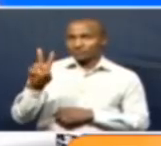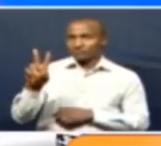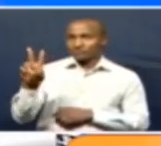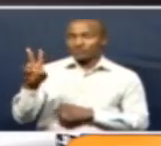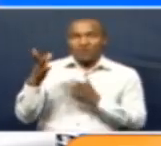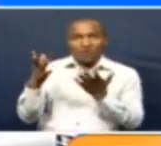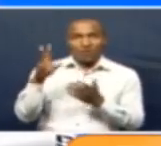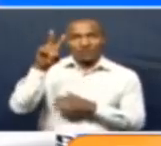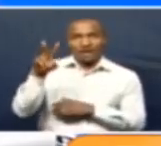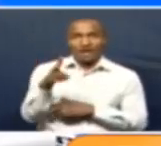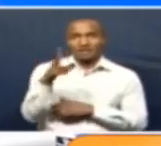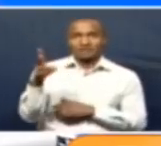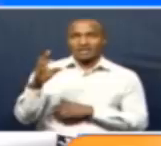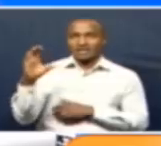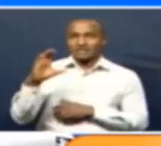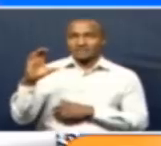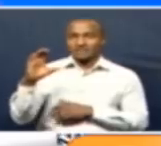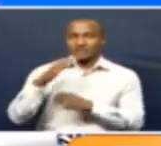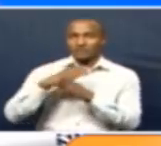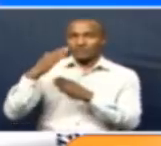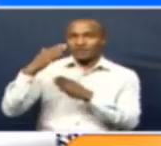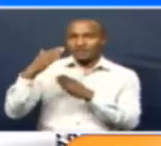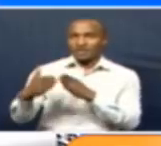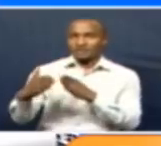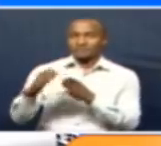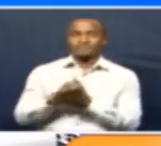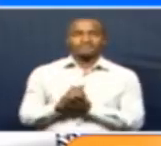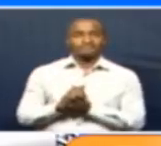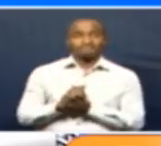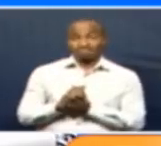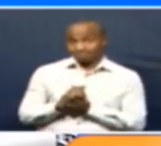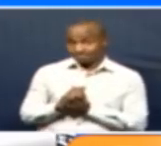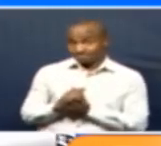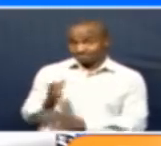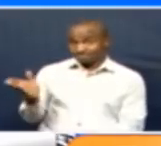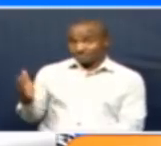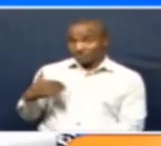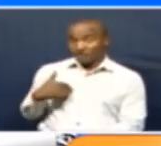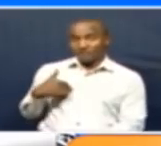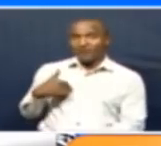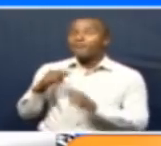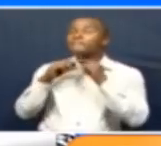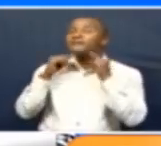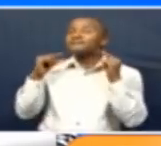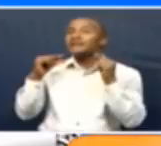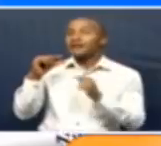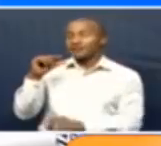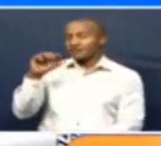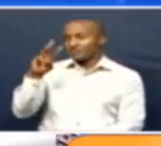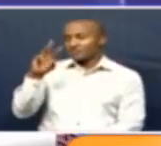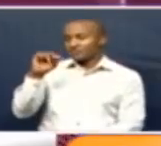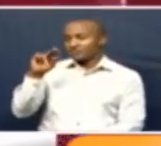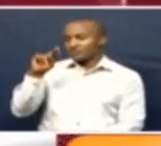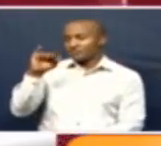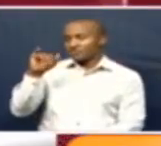using hashtag Citizen Weekend. Tonight, meet Pastor Mary Wanjiko. She's a reformed gangster and ex-wife to